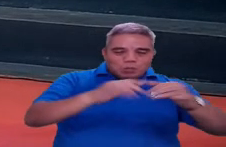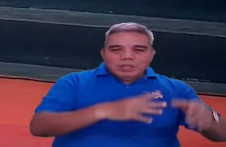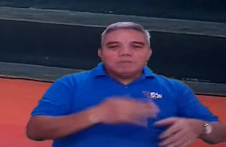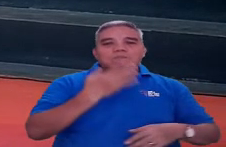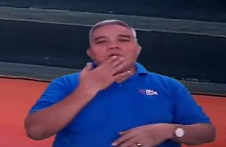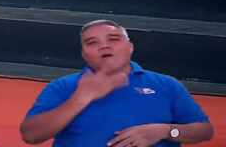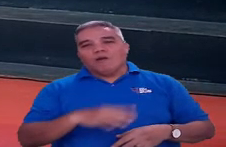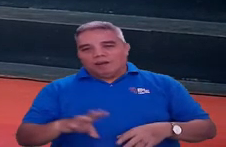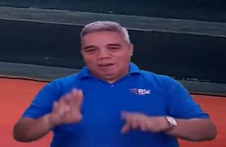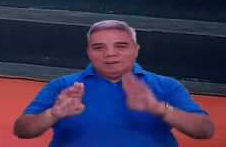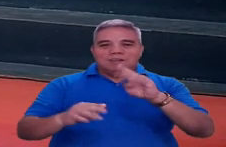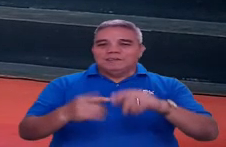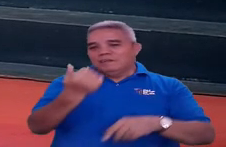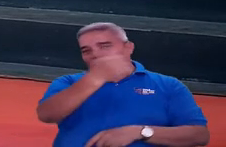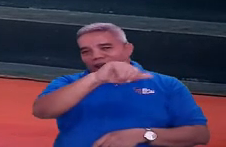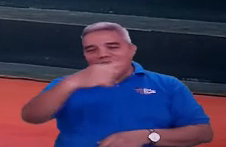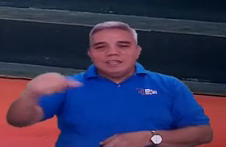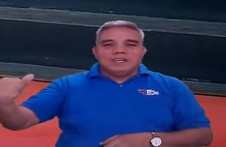squid ball.